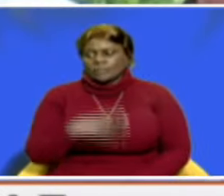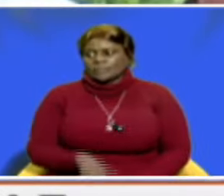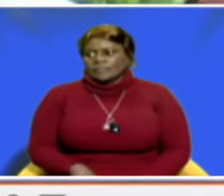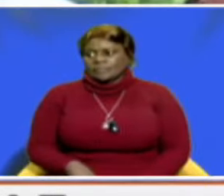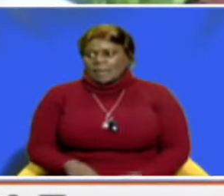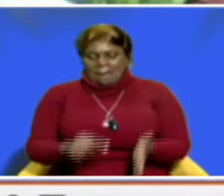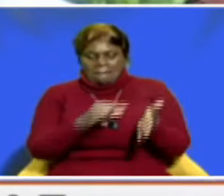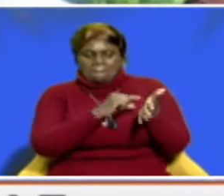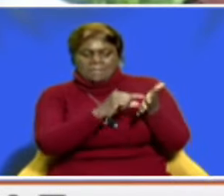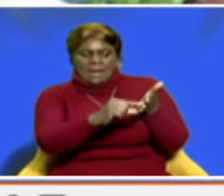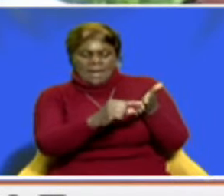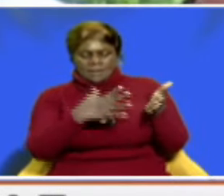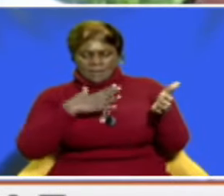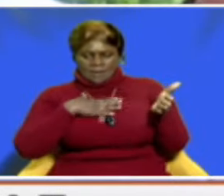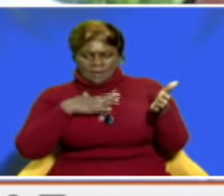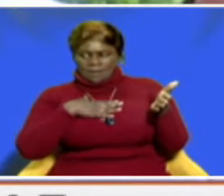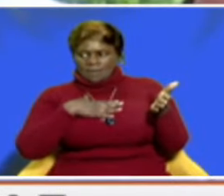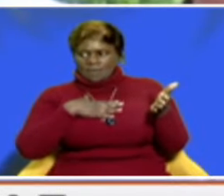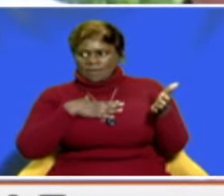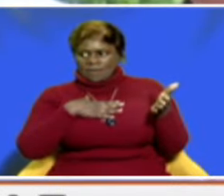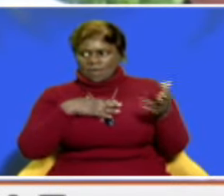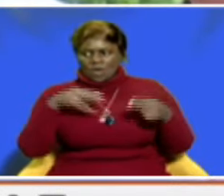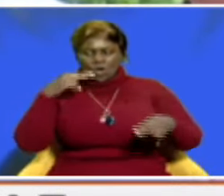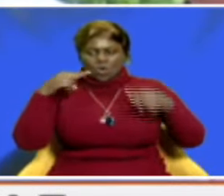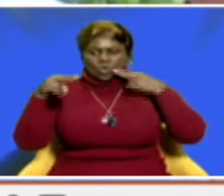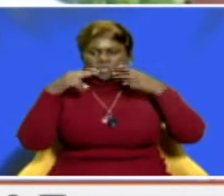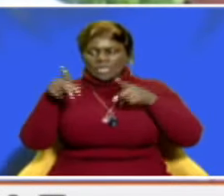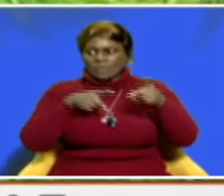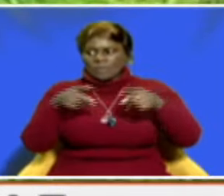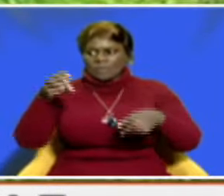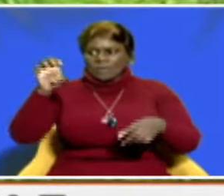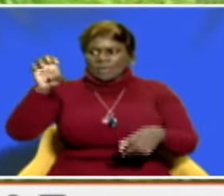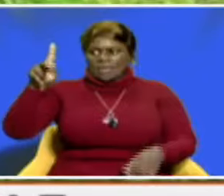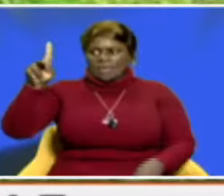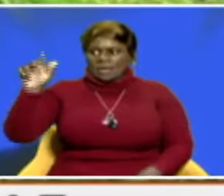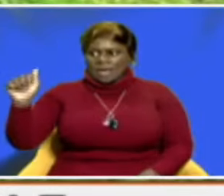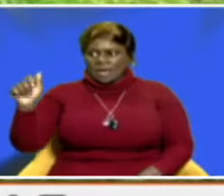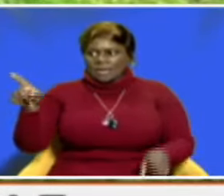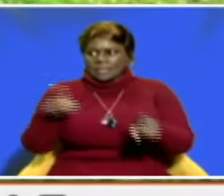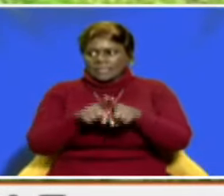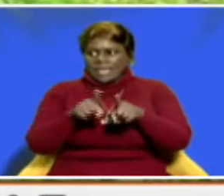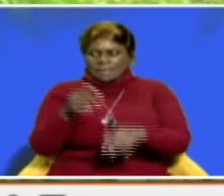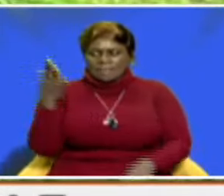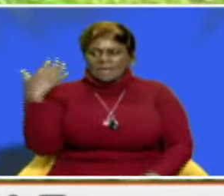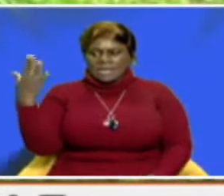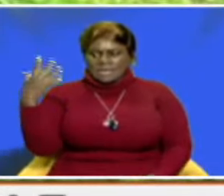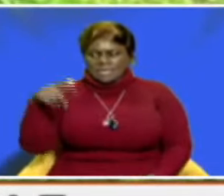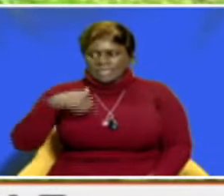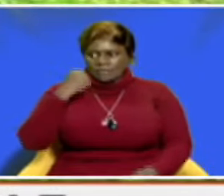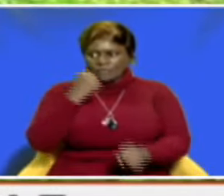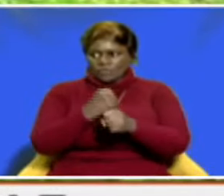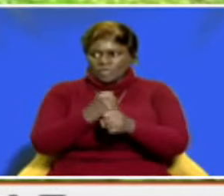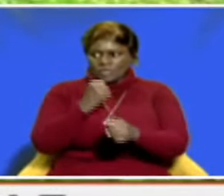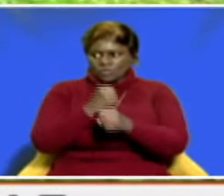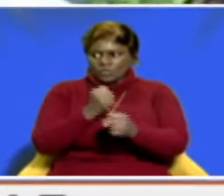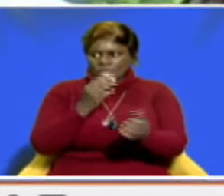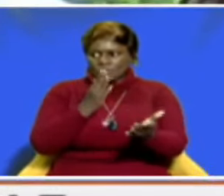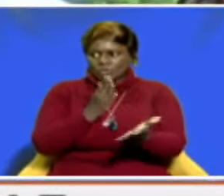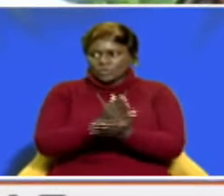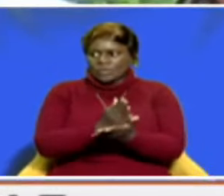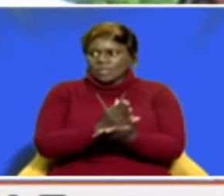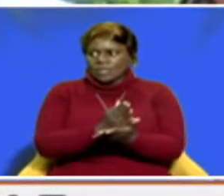brand, a leading brand in the hotel industry, Eka Hotel, we're also going green, and we are doing this by ensuring